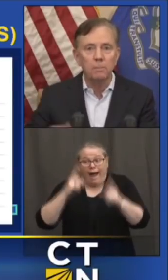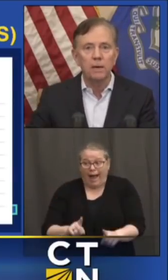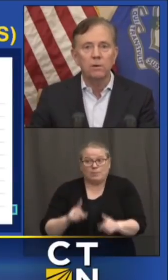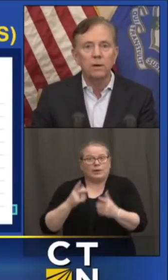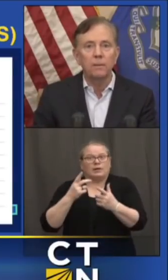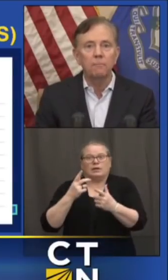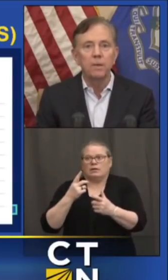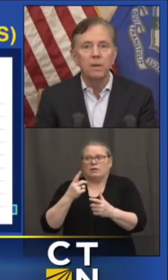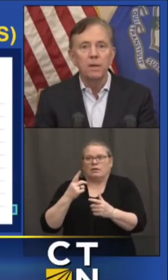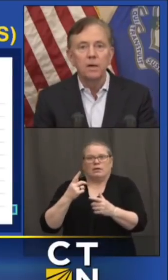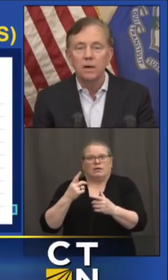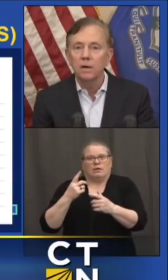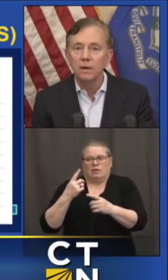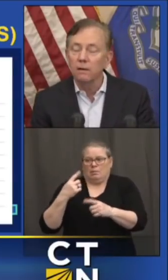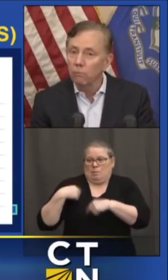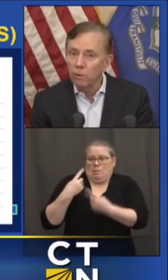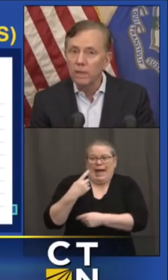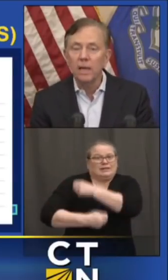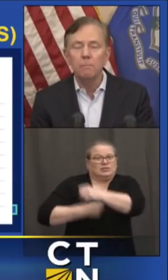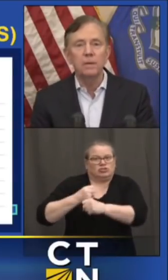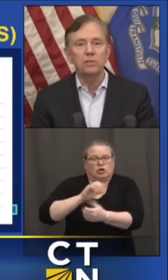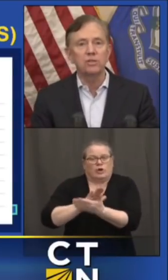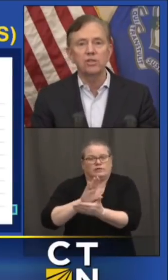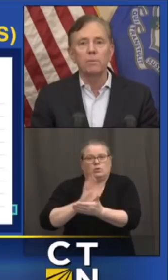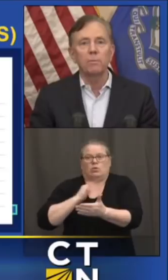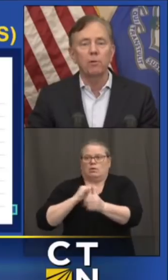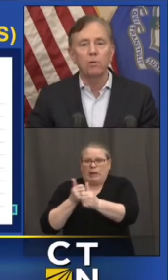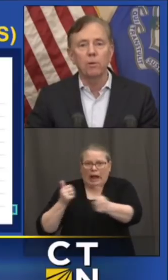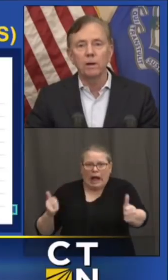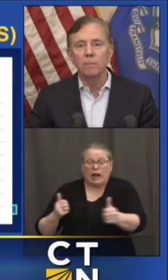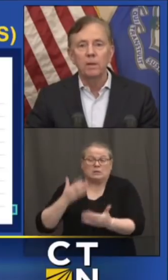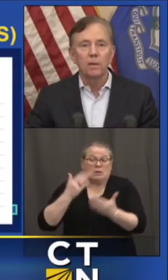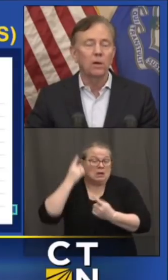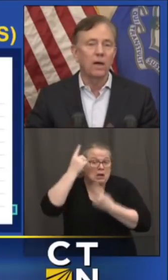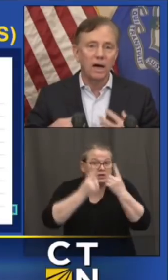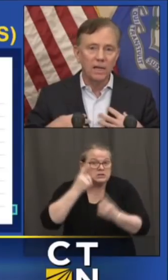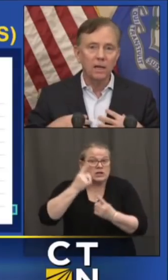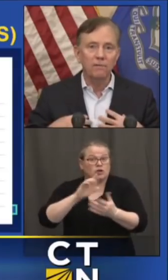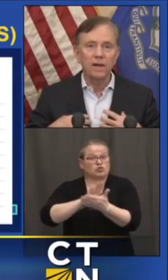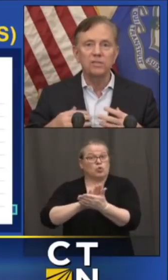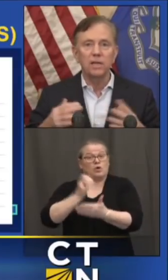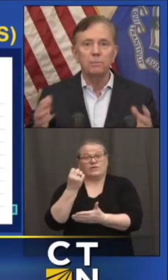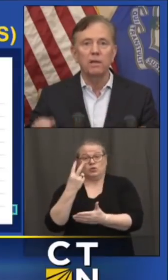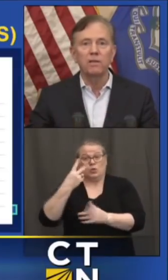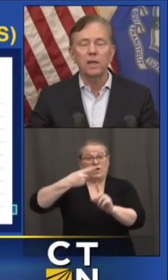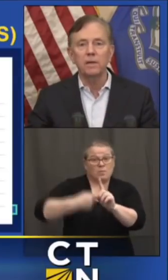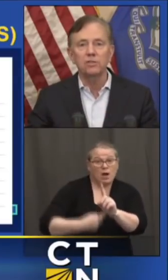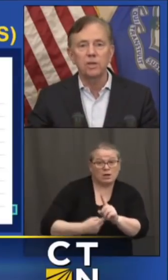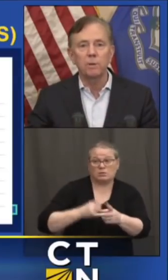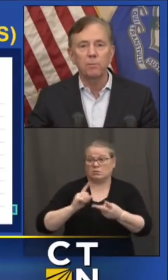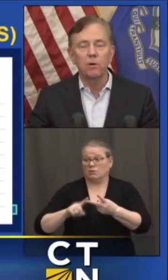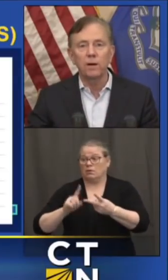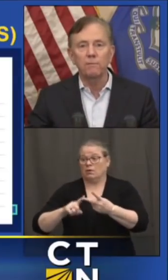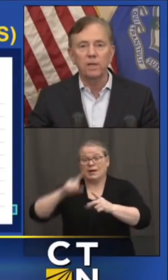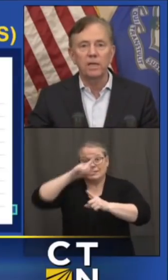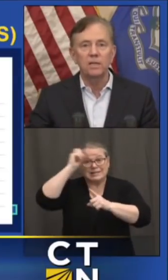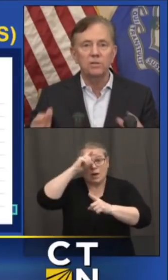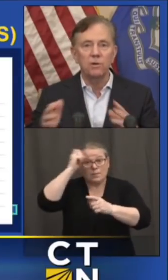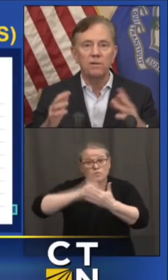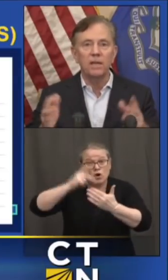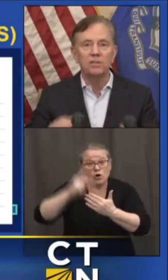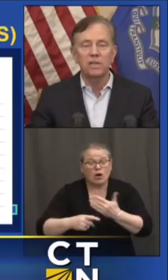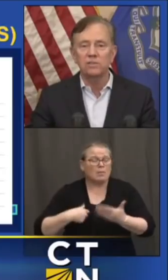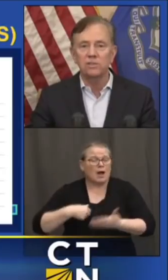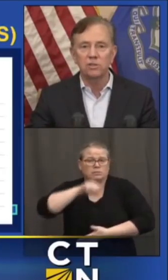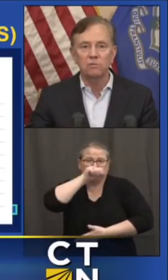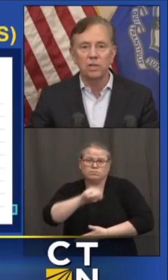thinking about a really ambitious summer program. Look, I love IT, but do you think about a summer program for kids who